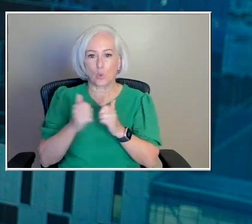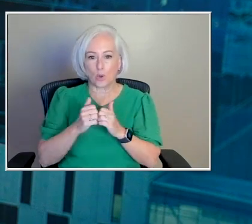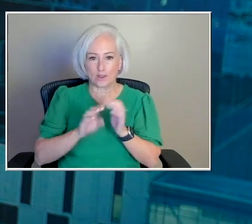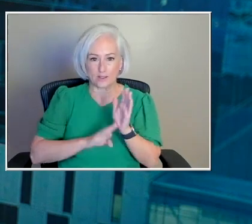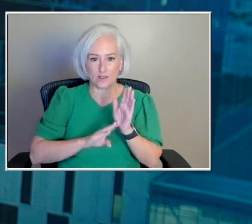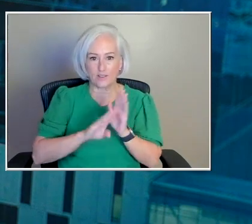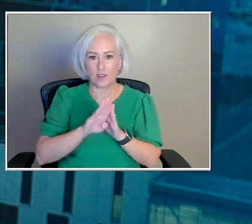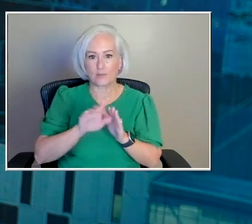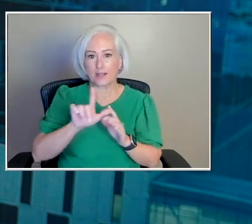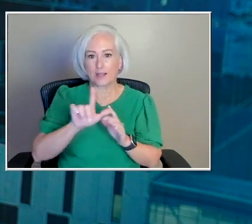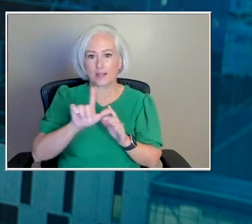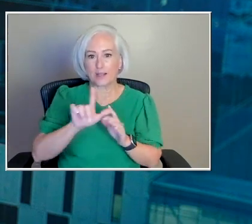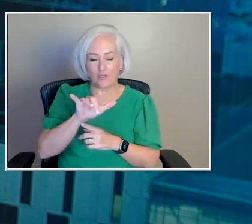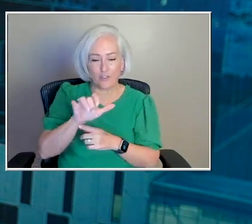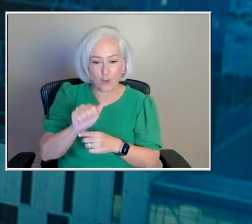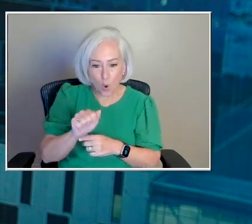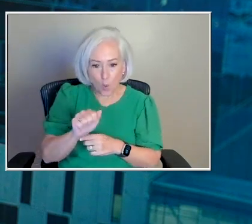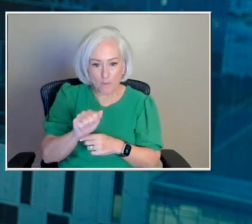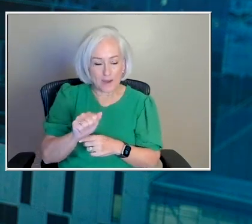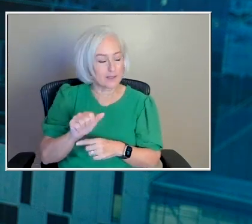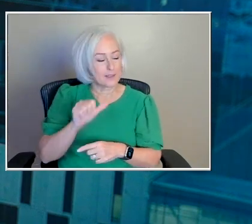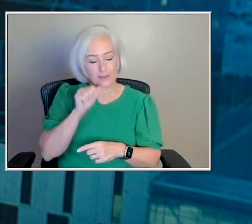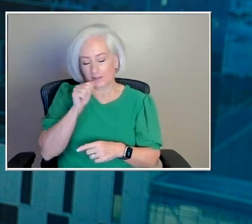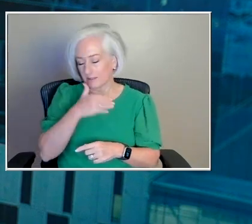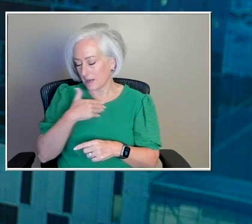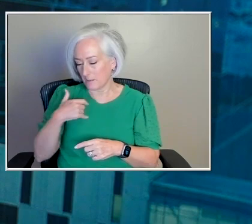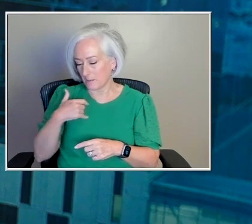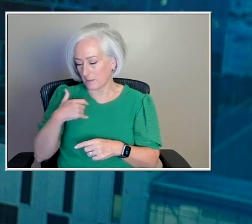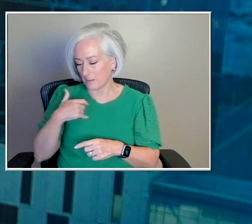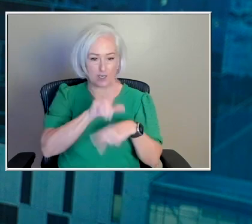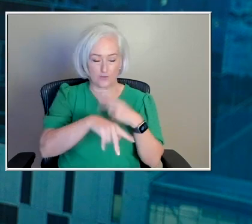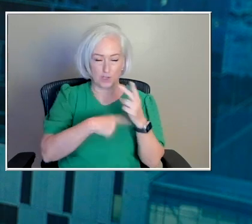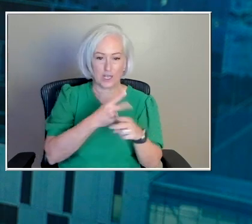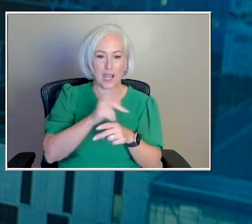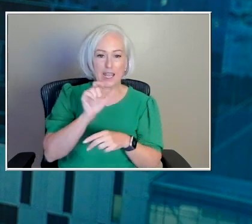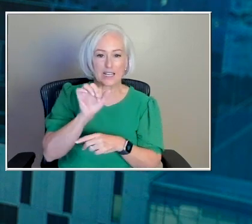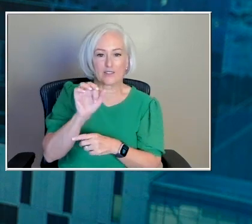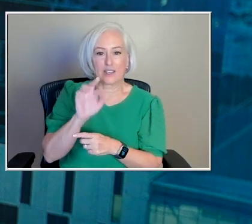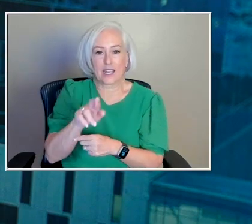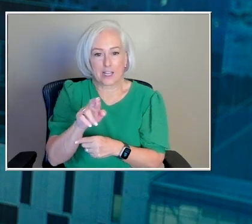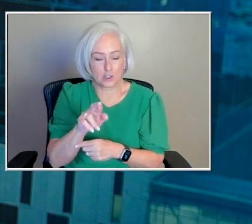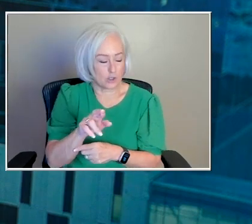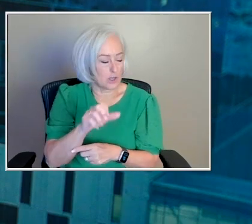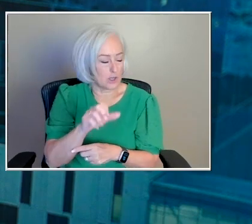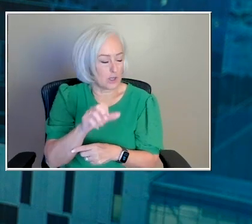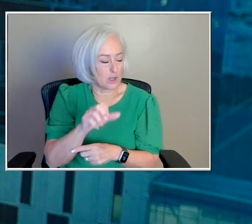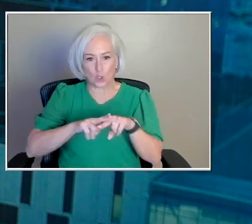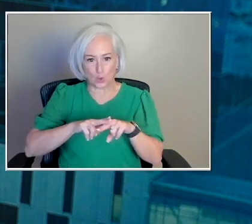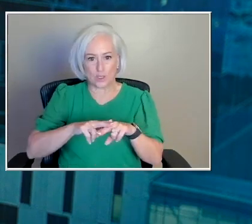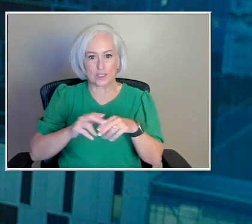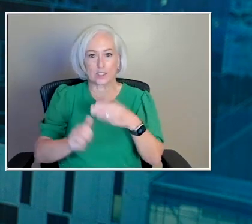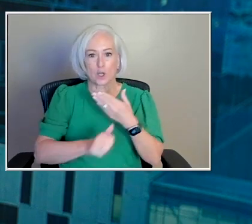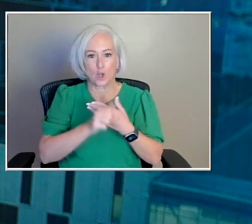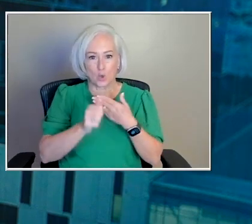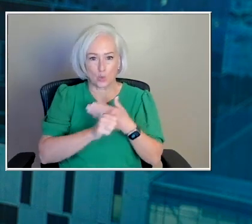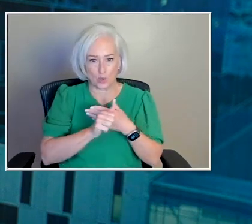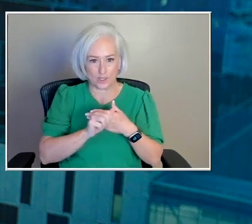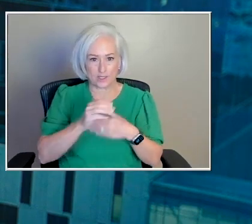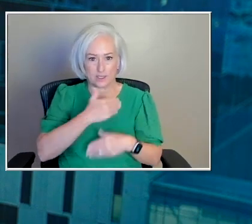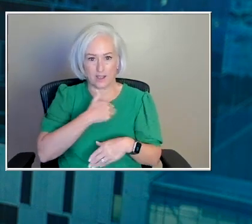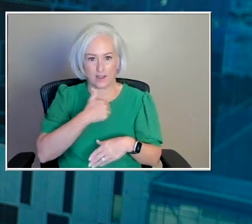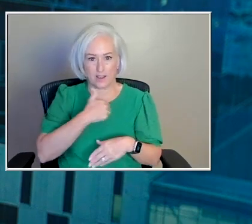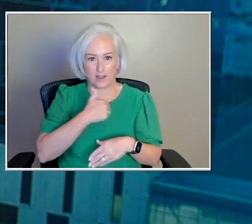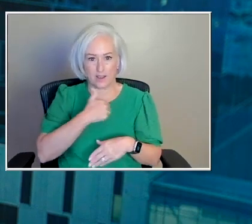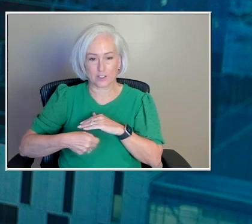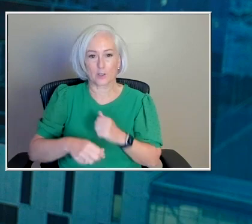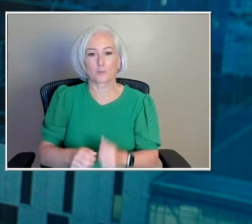not breast cancer itself, actually it was a different type of cancer. So it does not increase your risk of developing breast cancer. It actually does